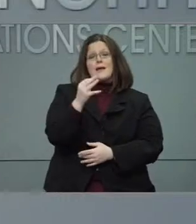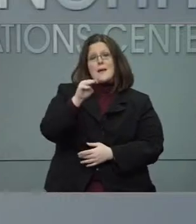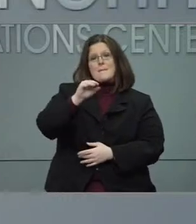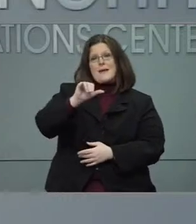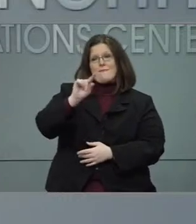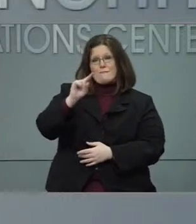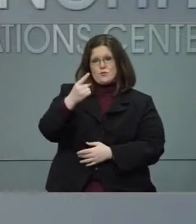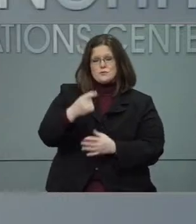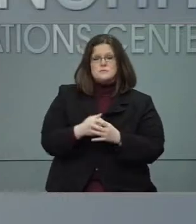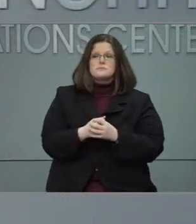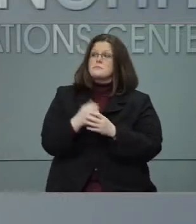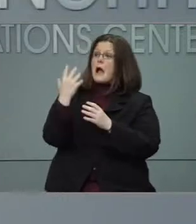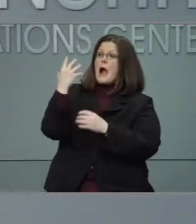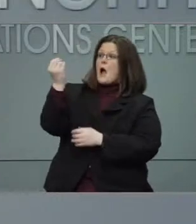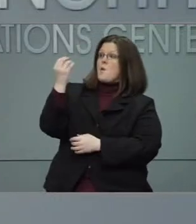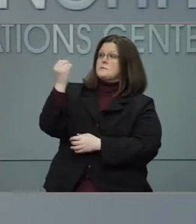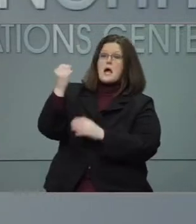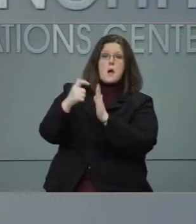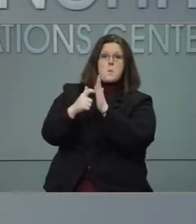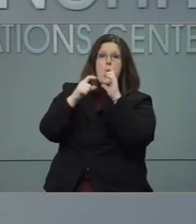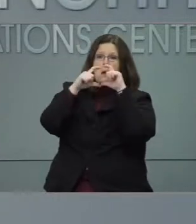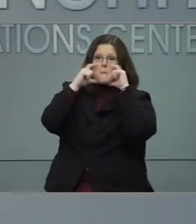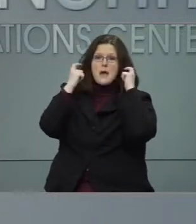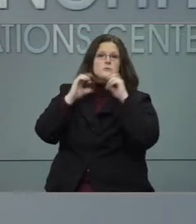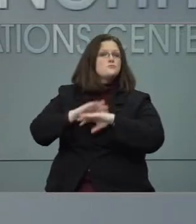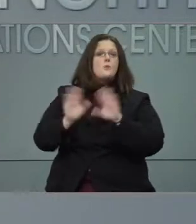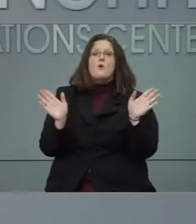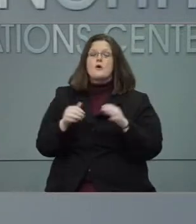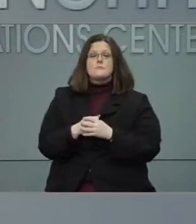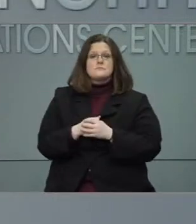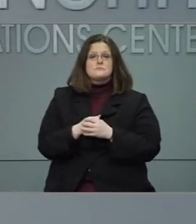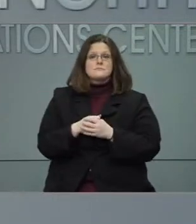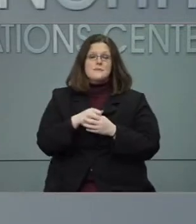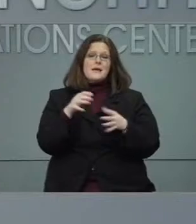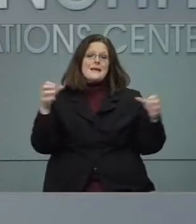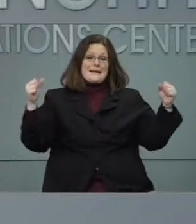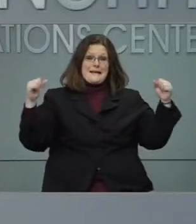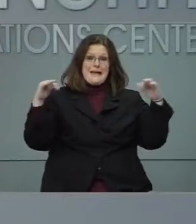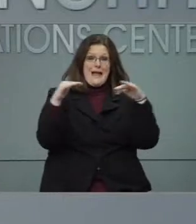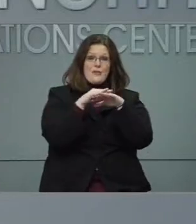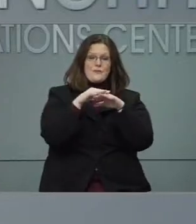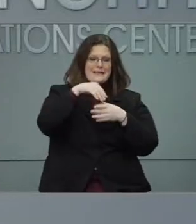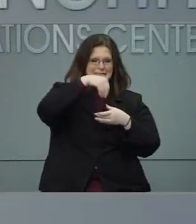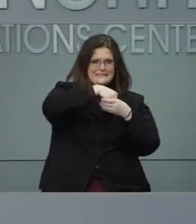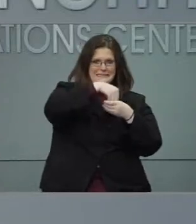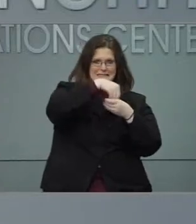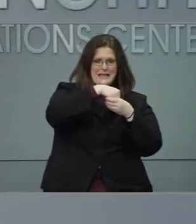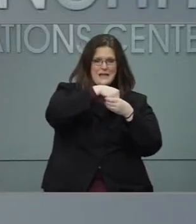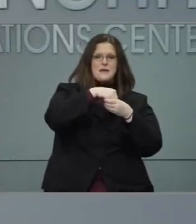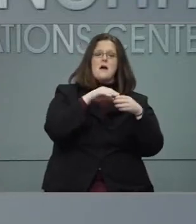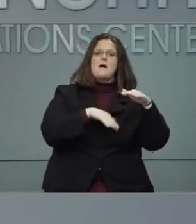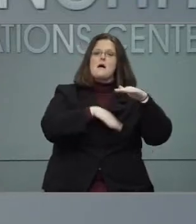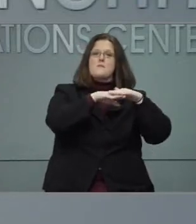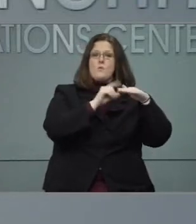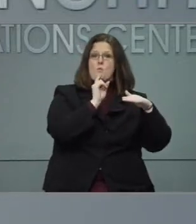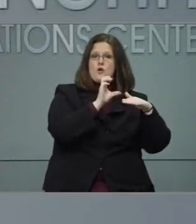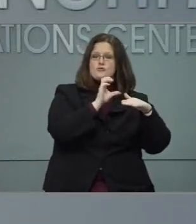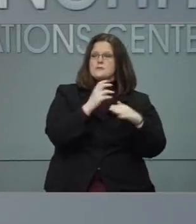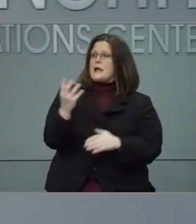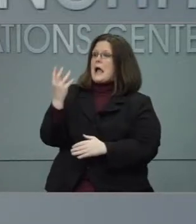outdoors, and mass gathering limits will increase to 100 people indoors and 200